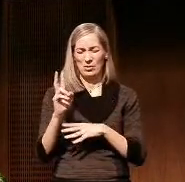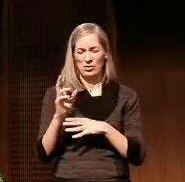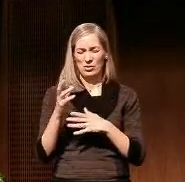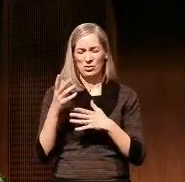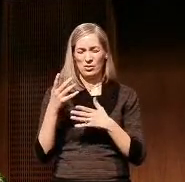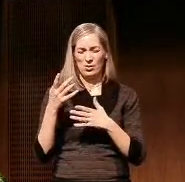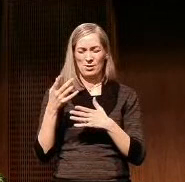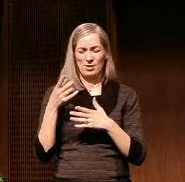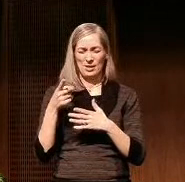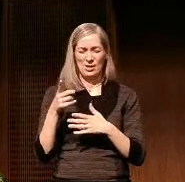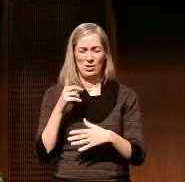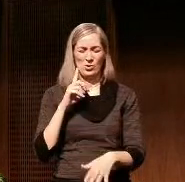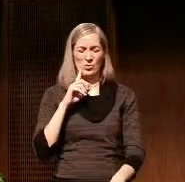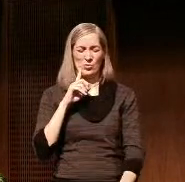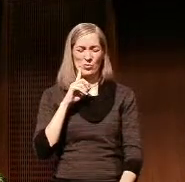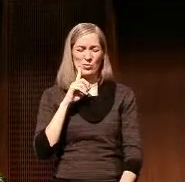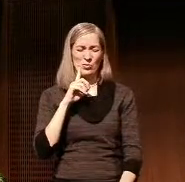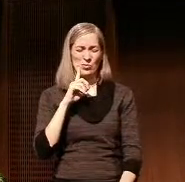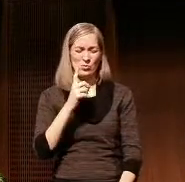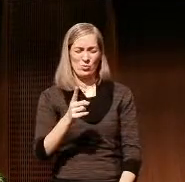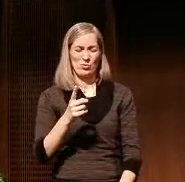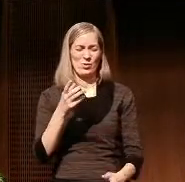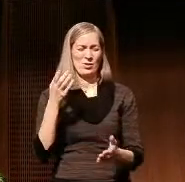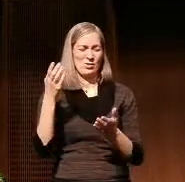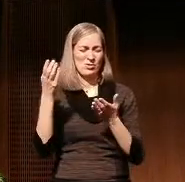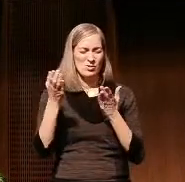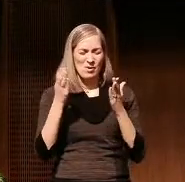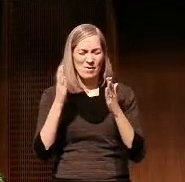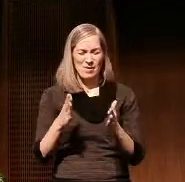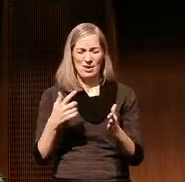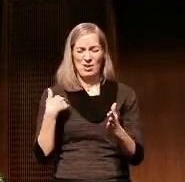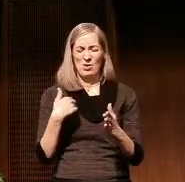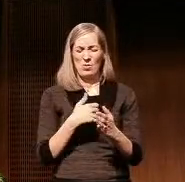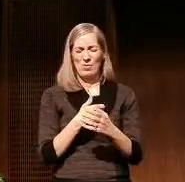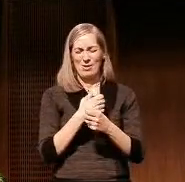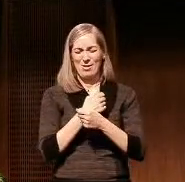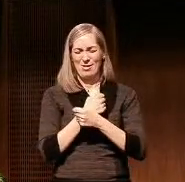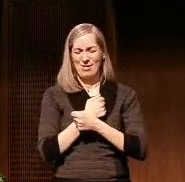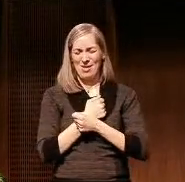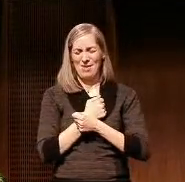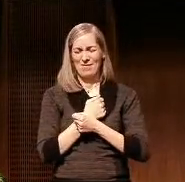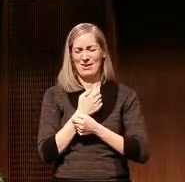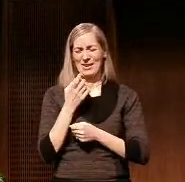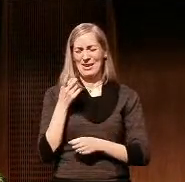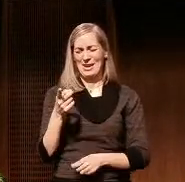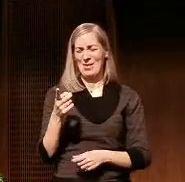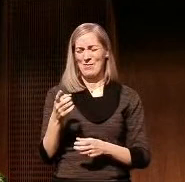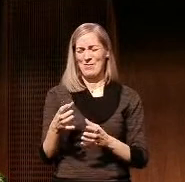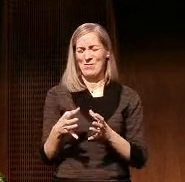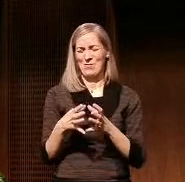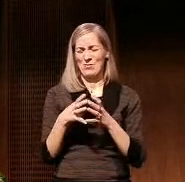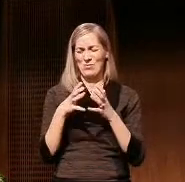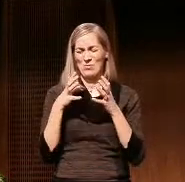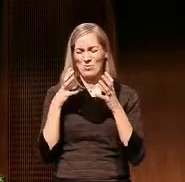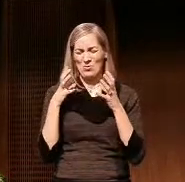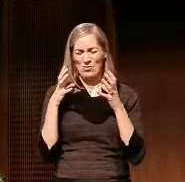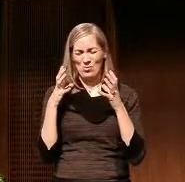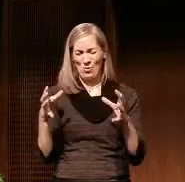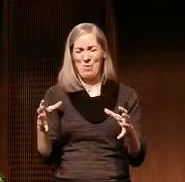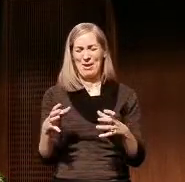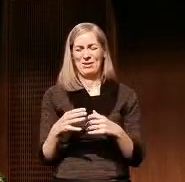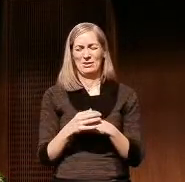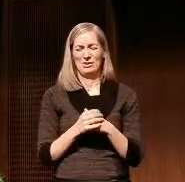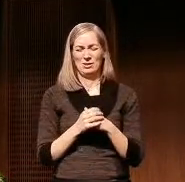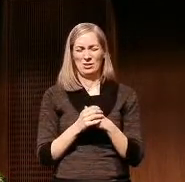and what a servant he was. And we loved him so very, very